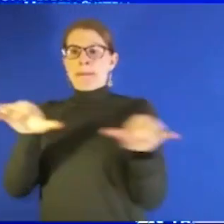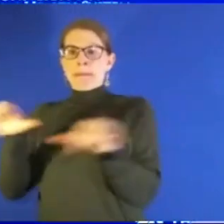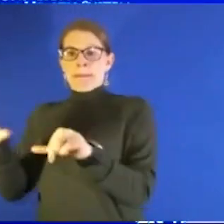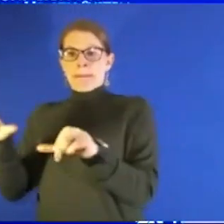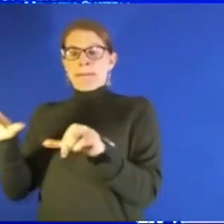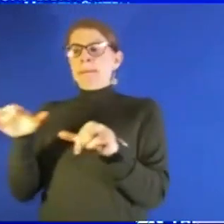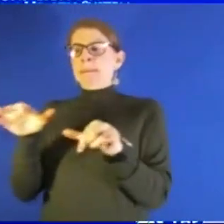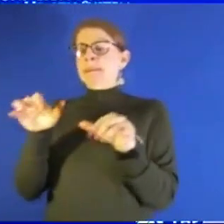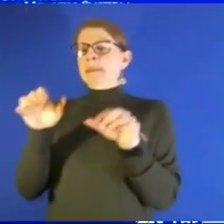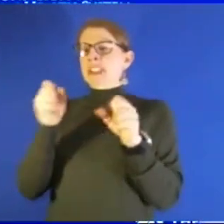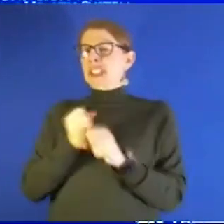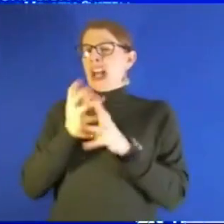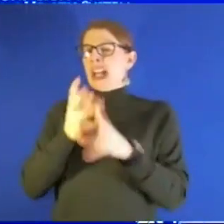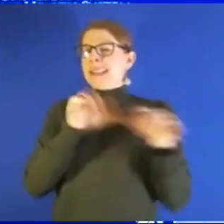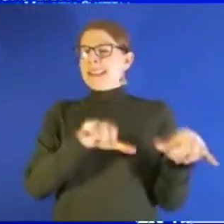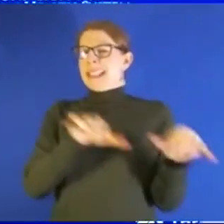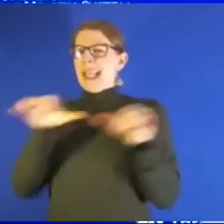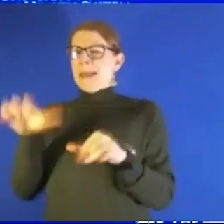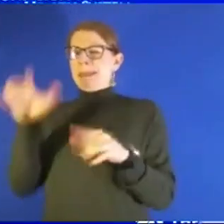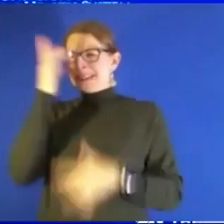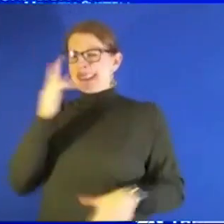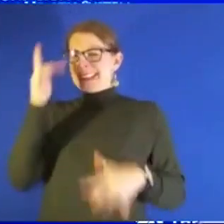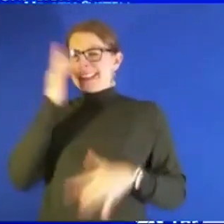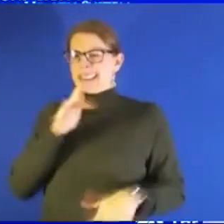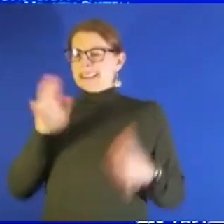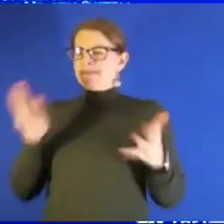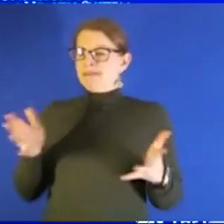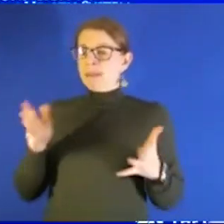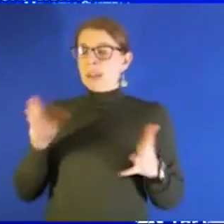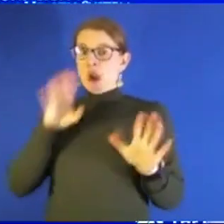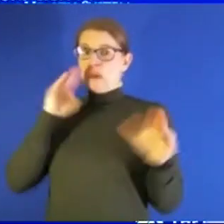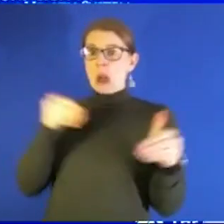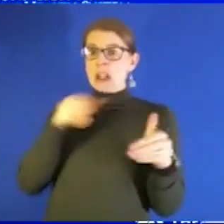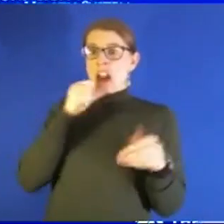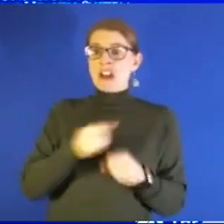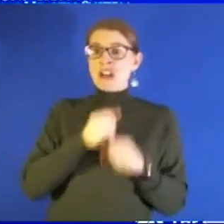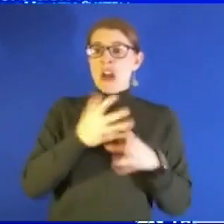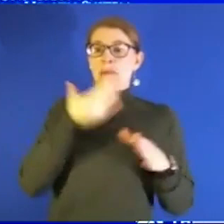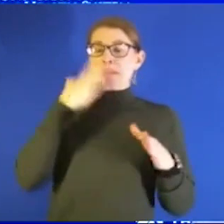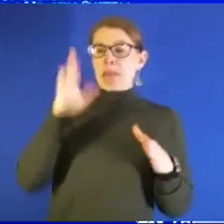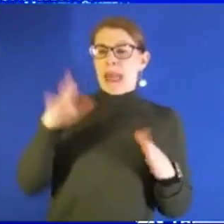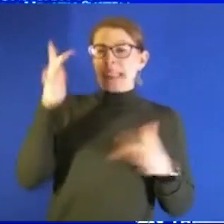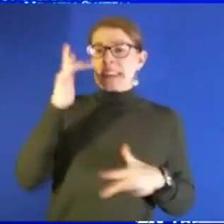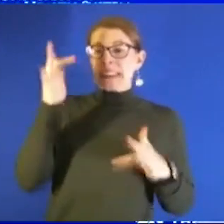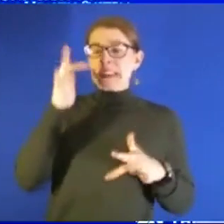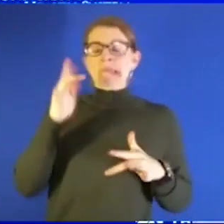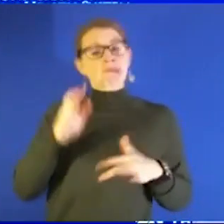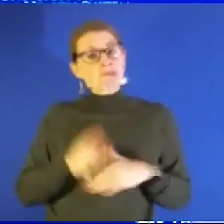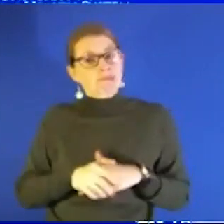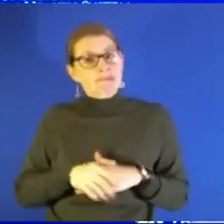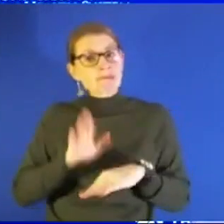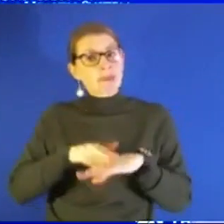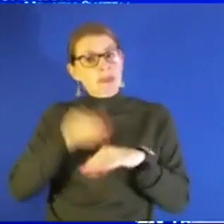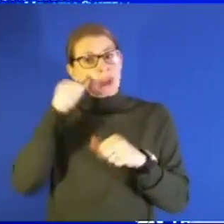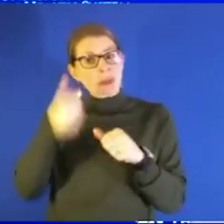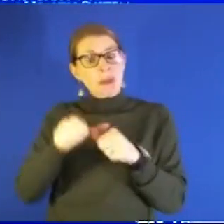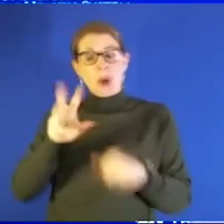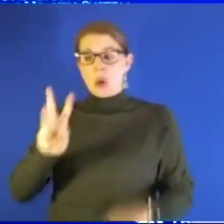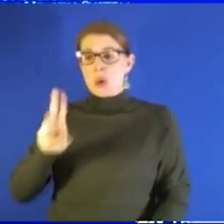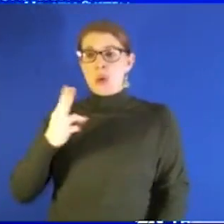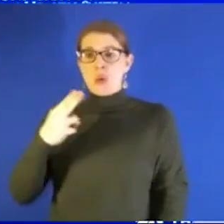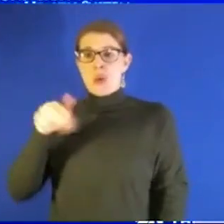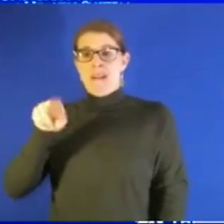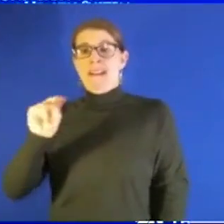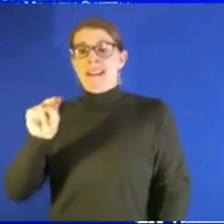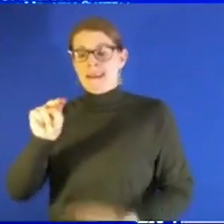disease. And I think if you're focusing on, well, it doesn't really cause that bad of disease, I think you have to remember the original Wuhan isolate caused pretty bad